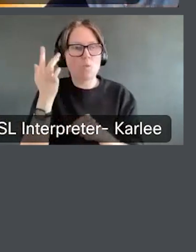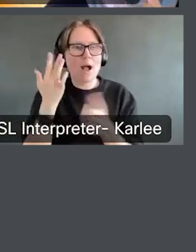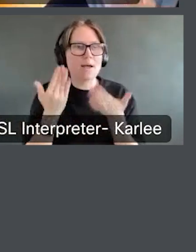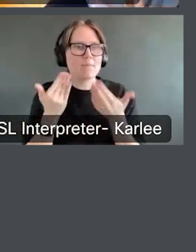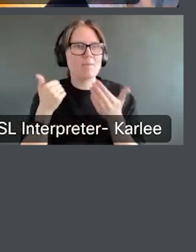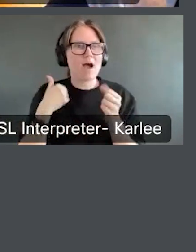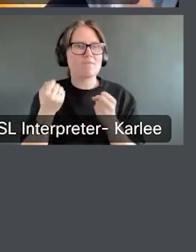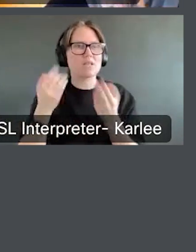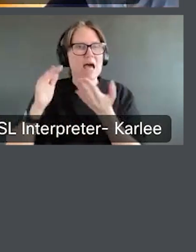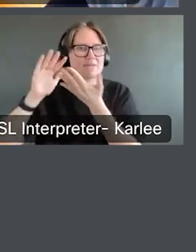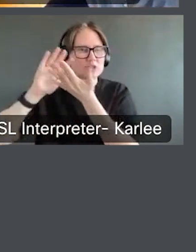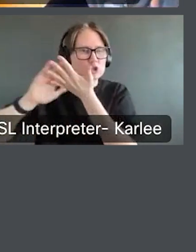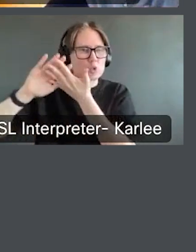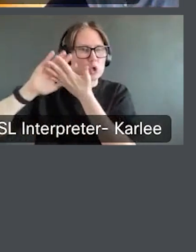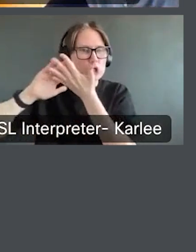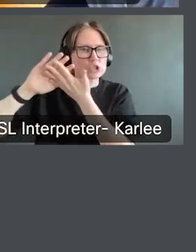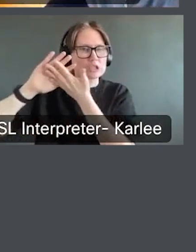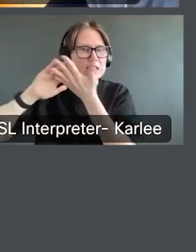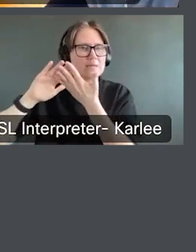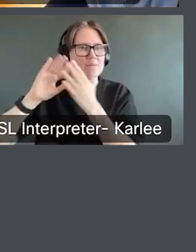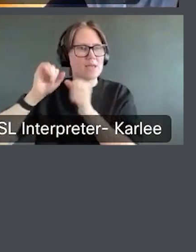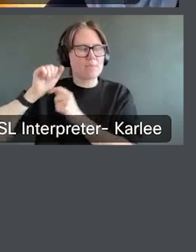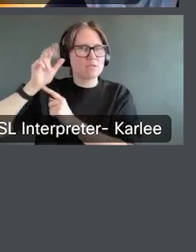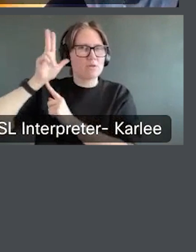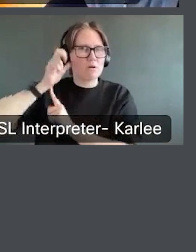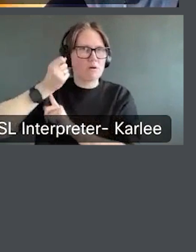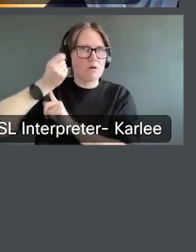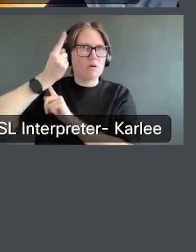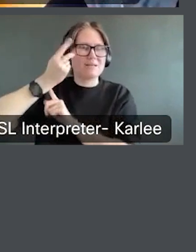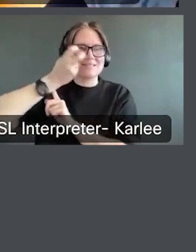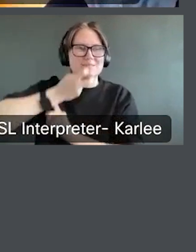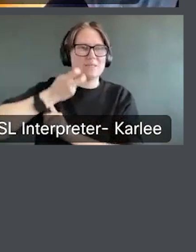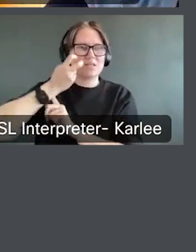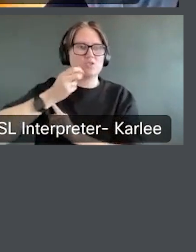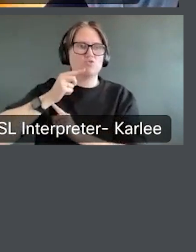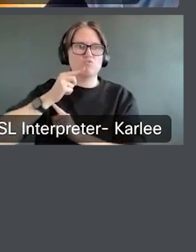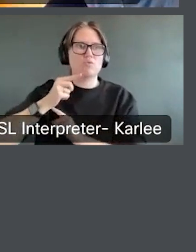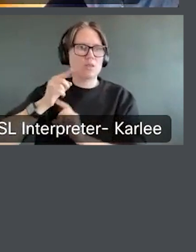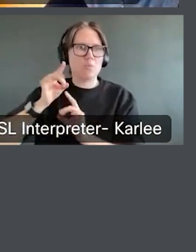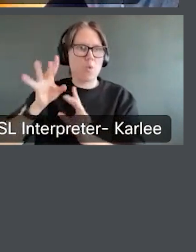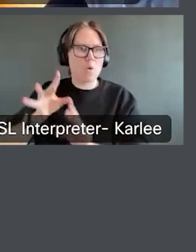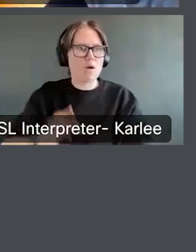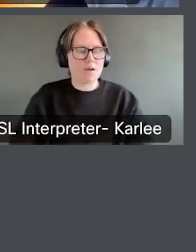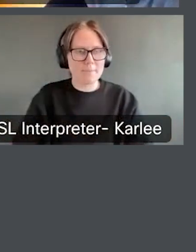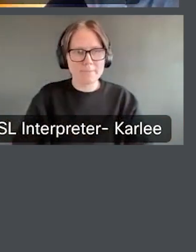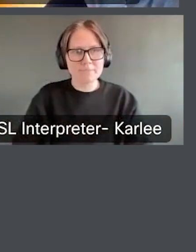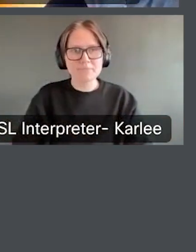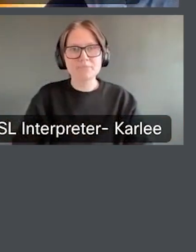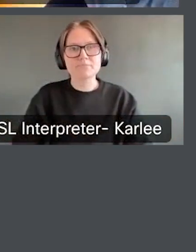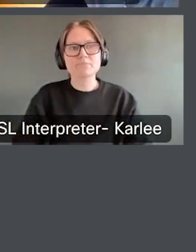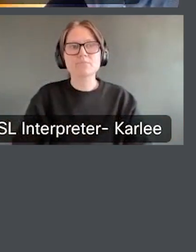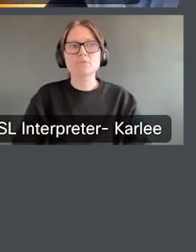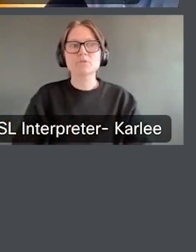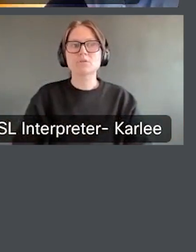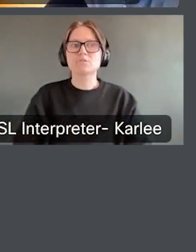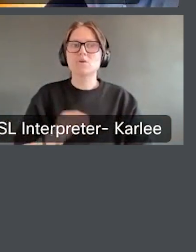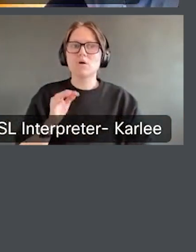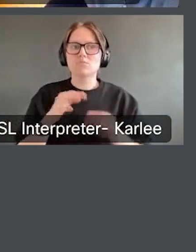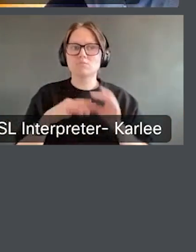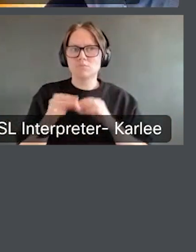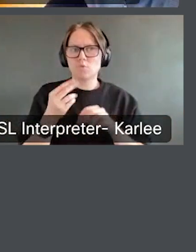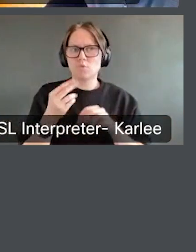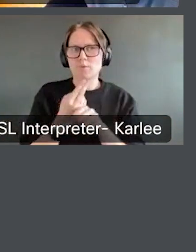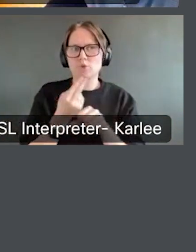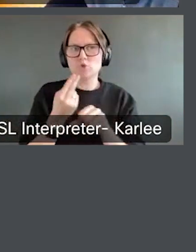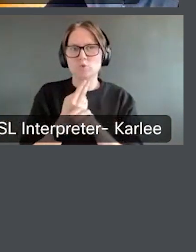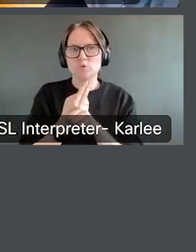The speech understanding in that ear is very poor. So we've been using the term